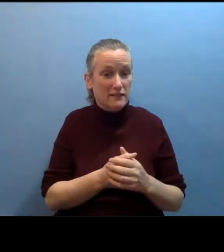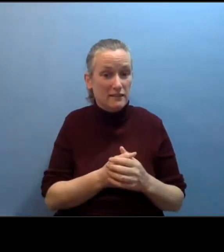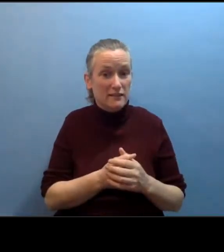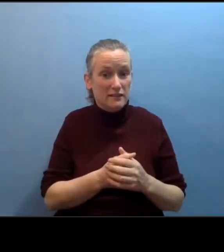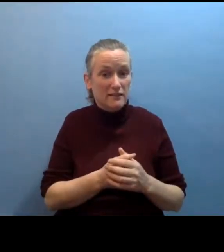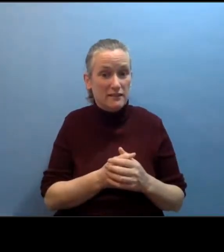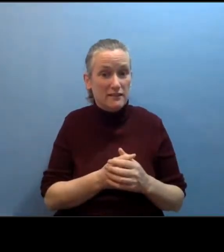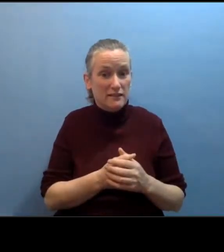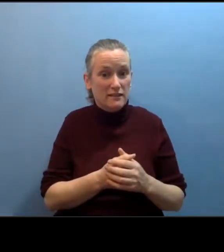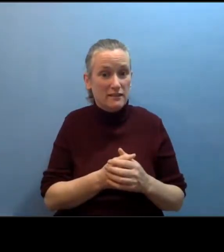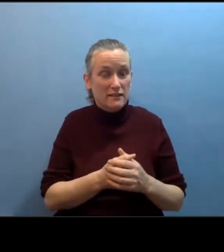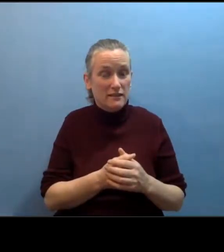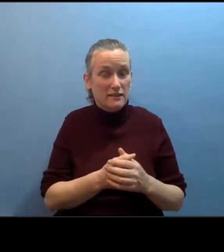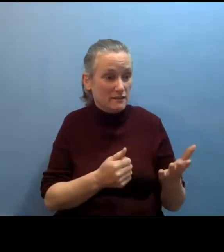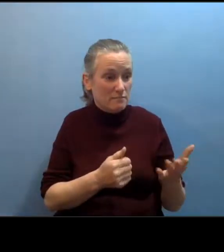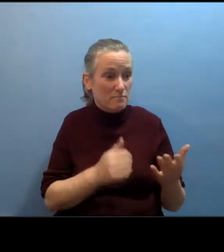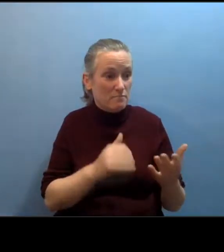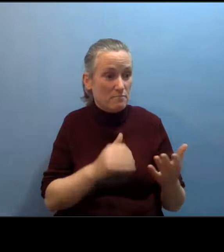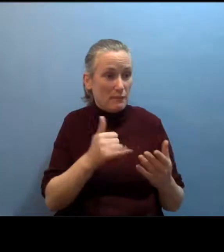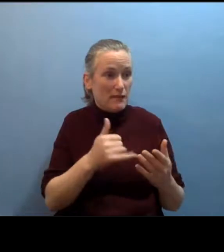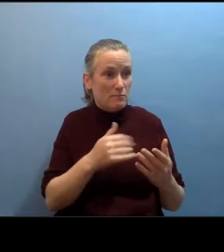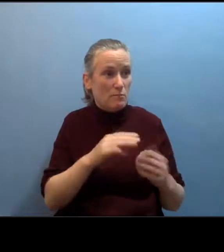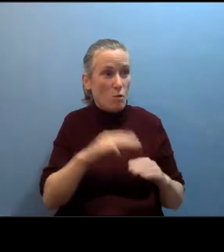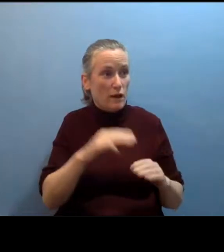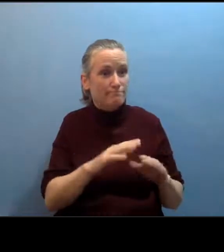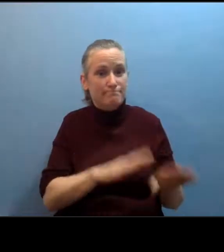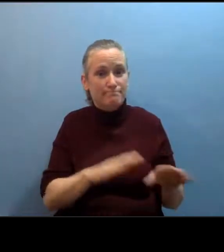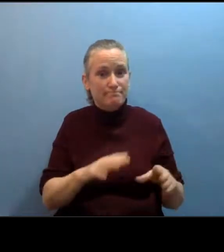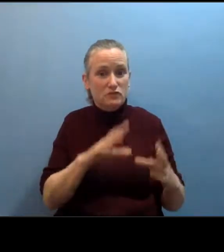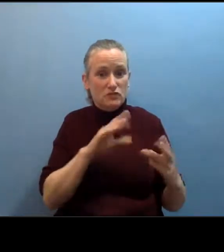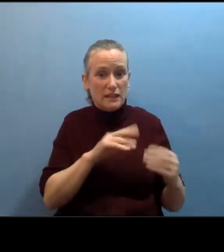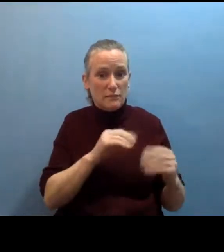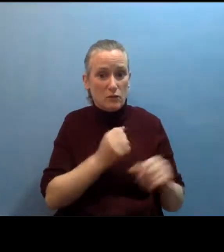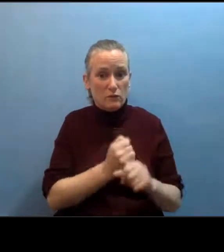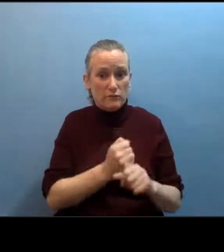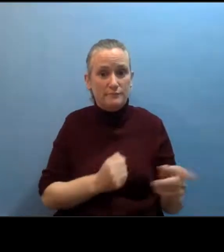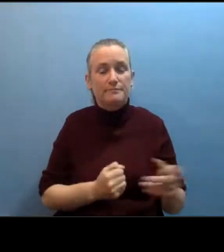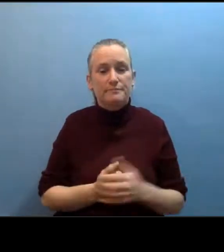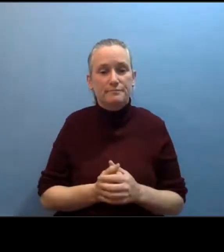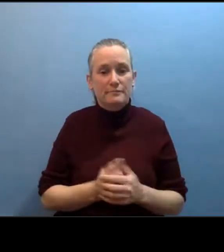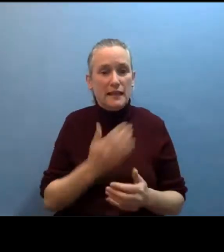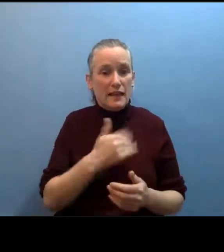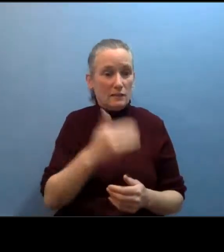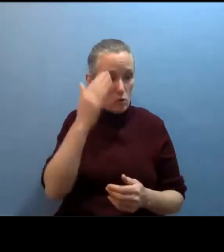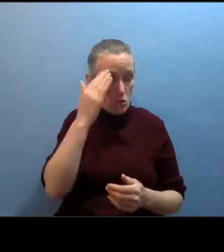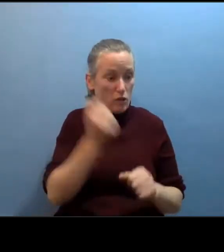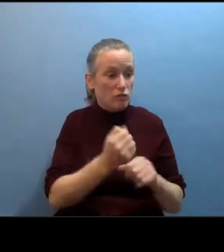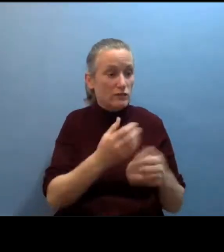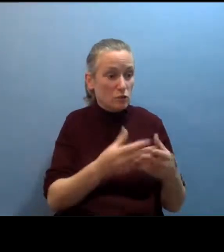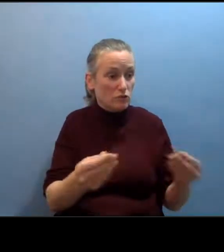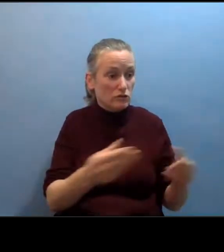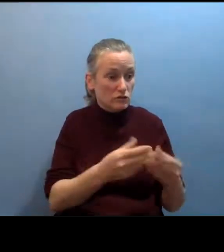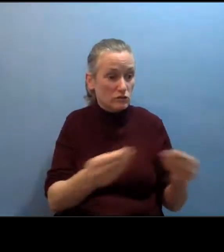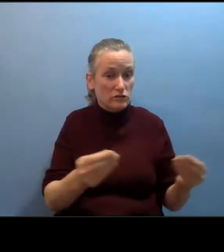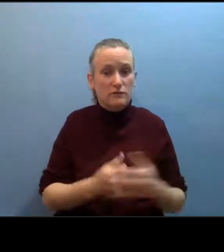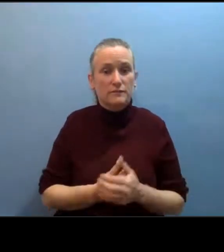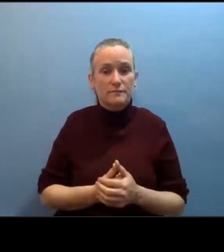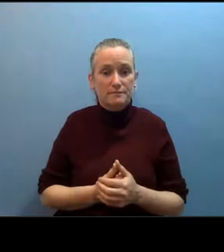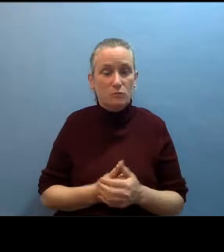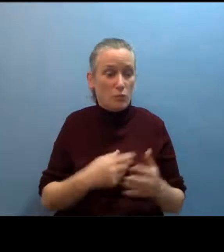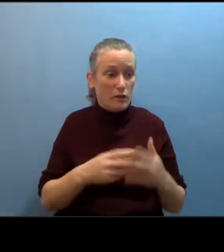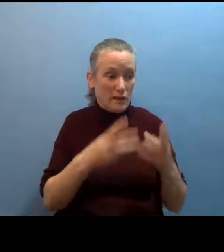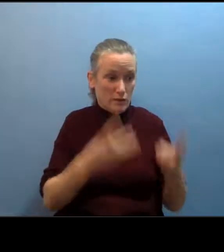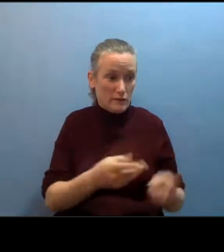of an informal chat about it, and letting them know about the resources that are there when they do want to speak.